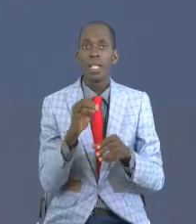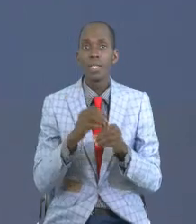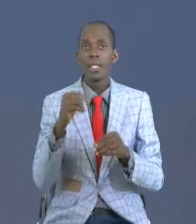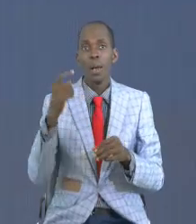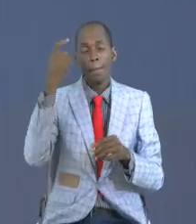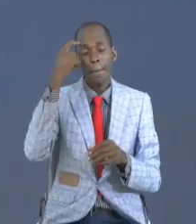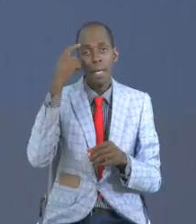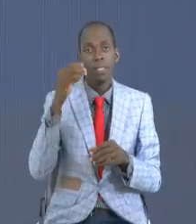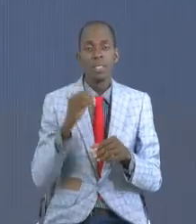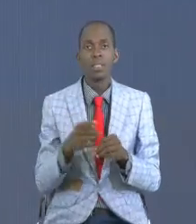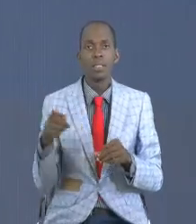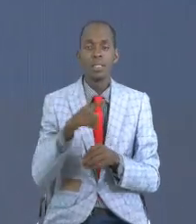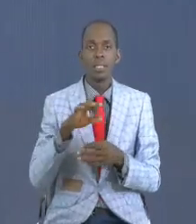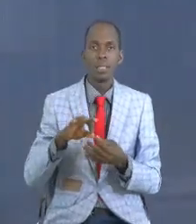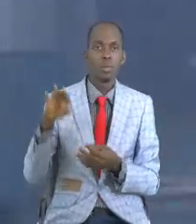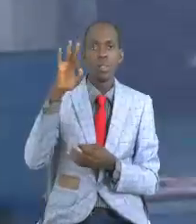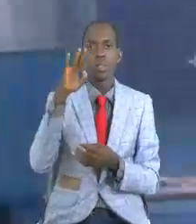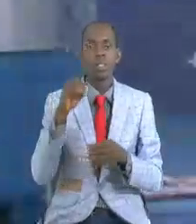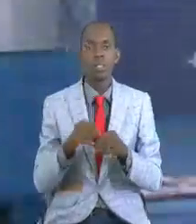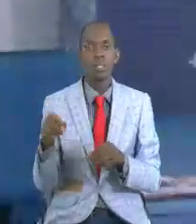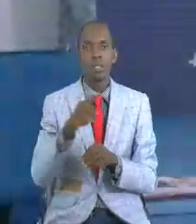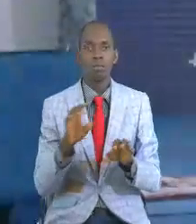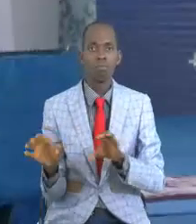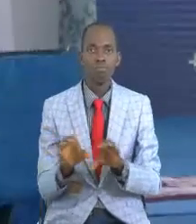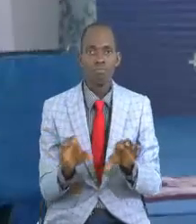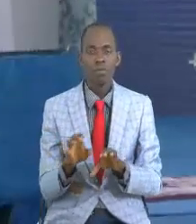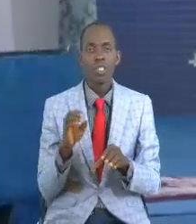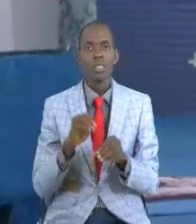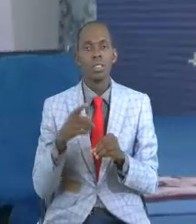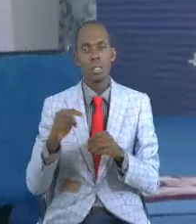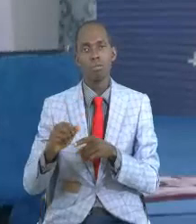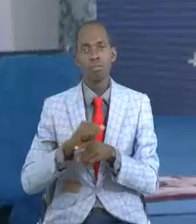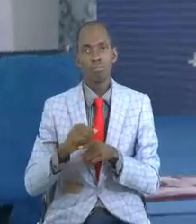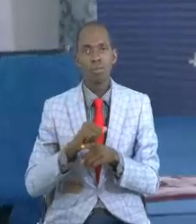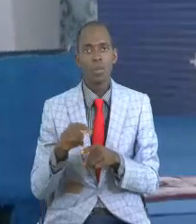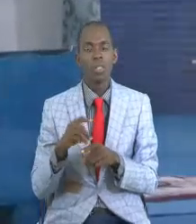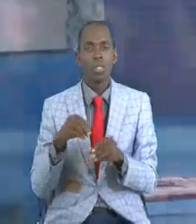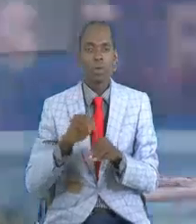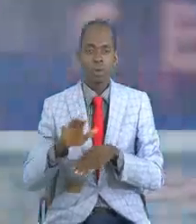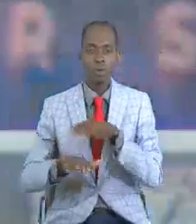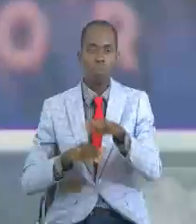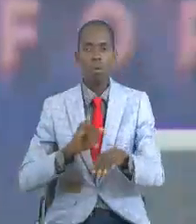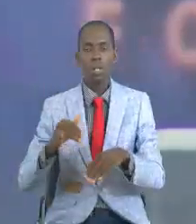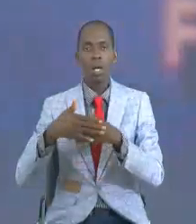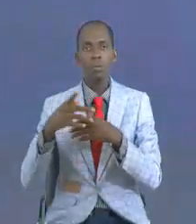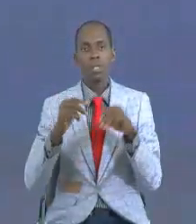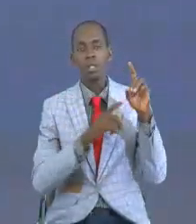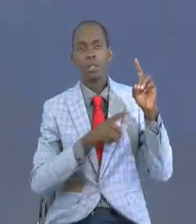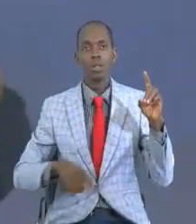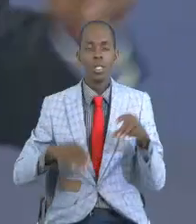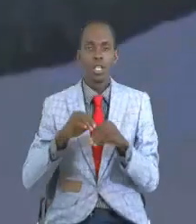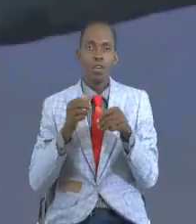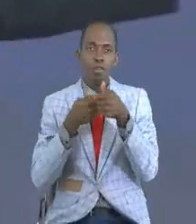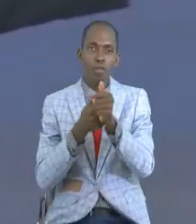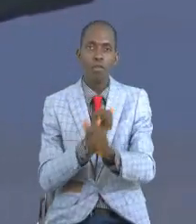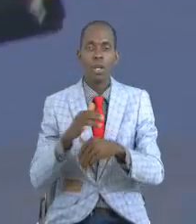their spirit in their actions in their practices in walking after the lord and in the following after the